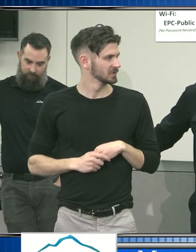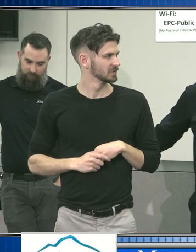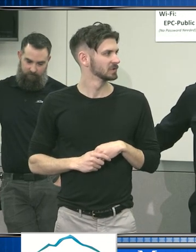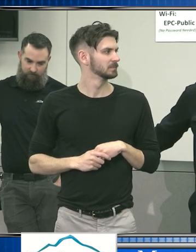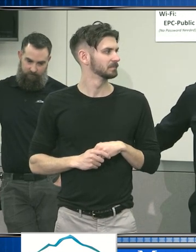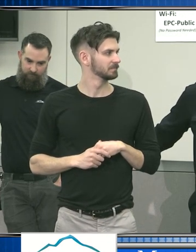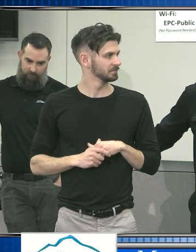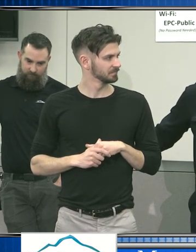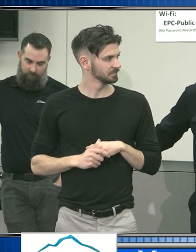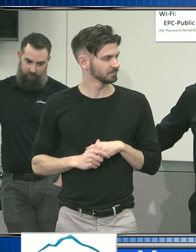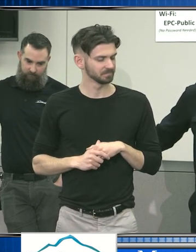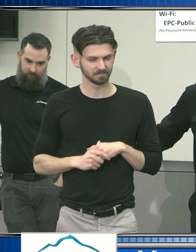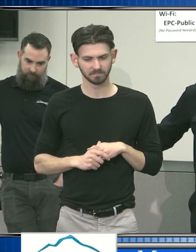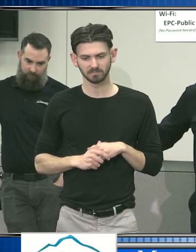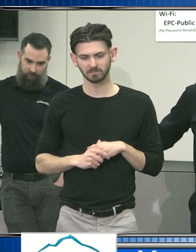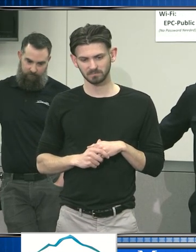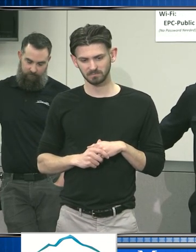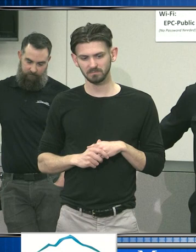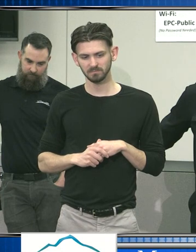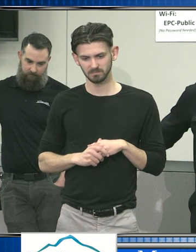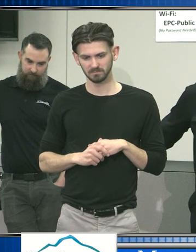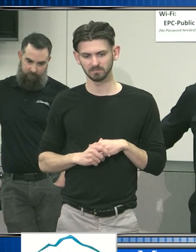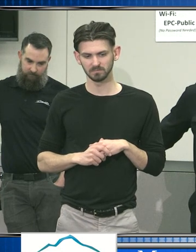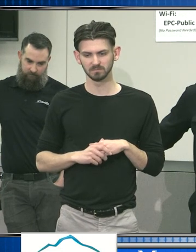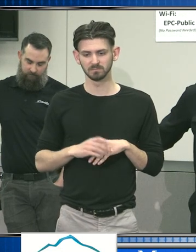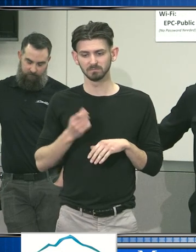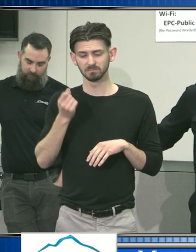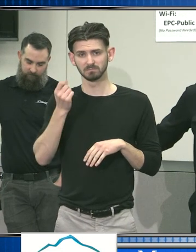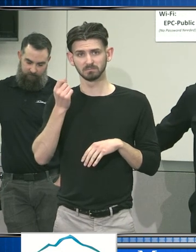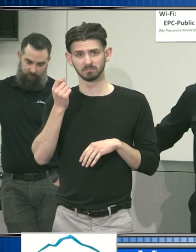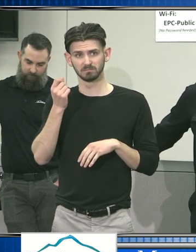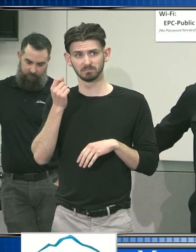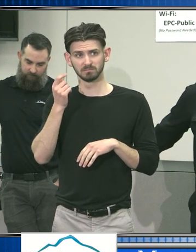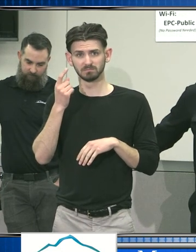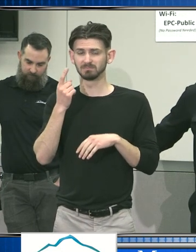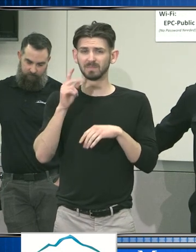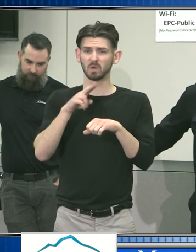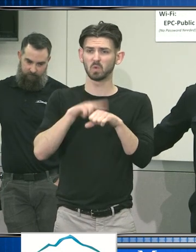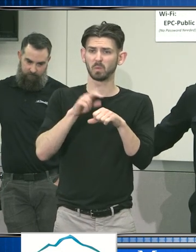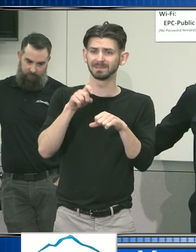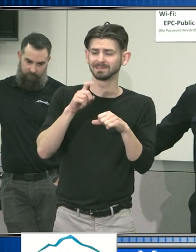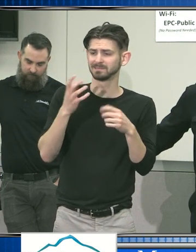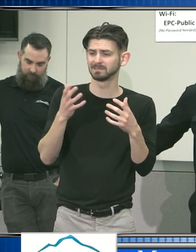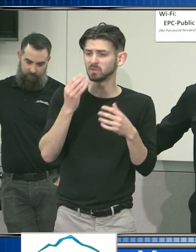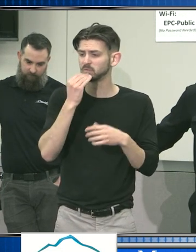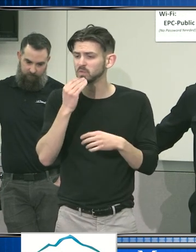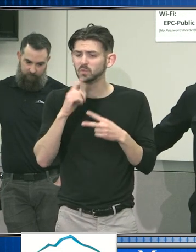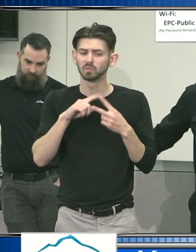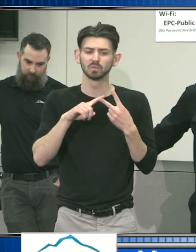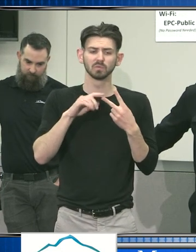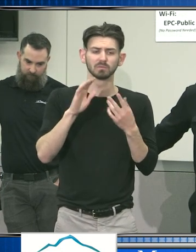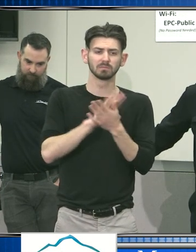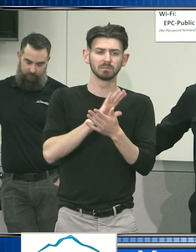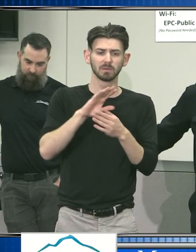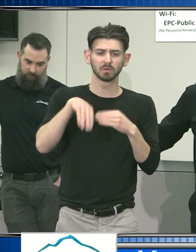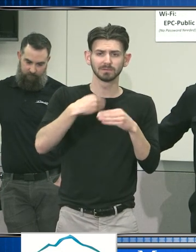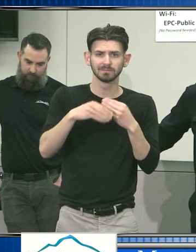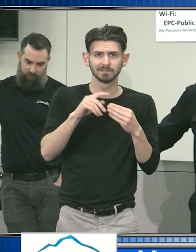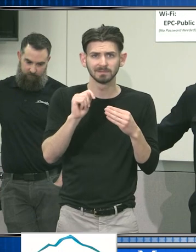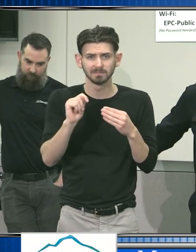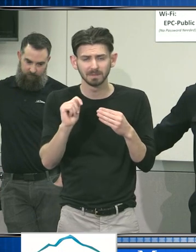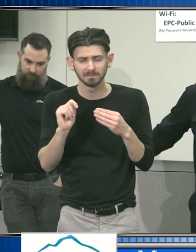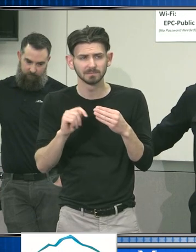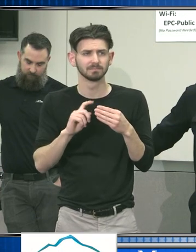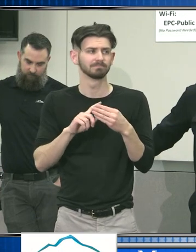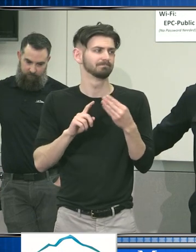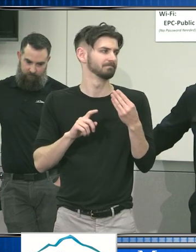supply chains for normal needs, food, paper towels, cleaning things, is unduly disrupted.